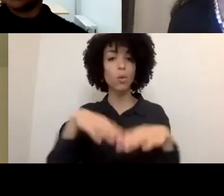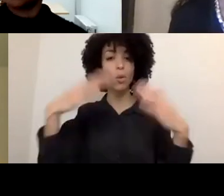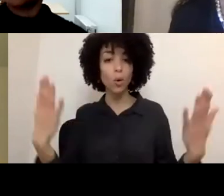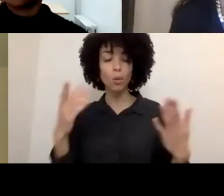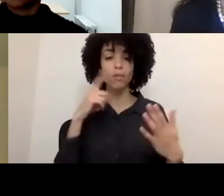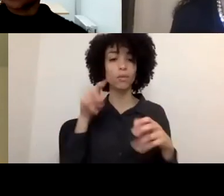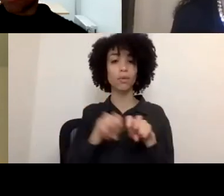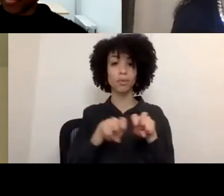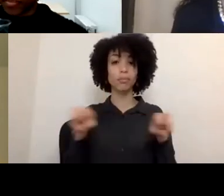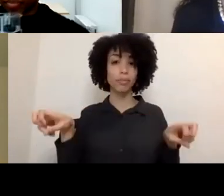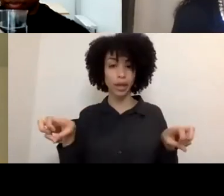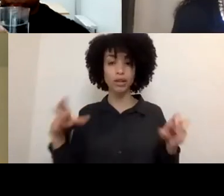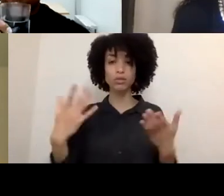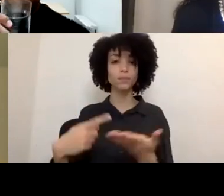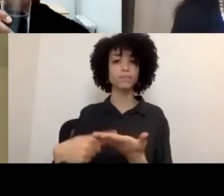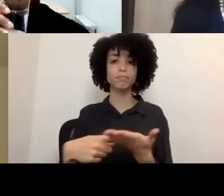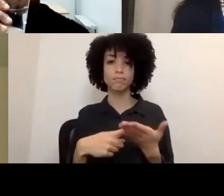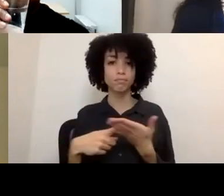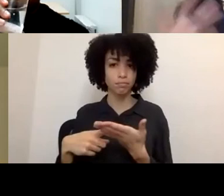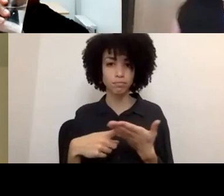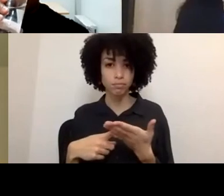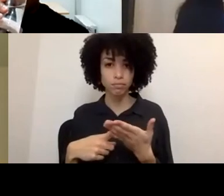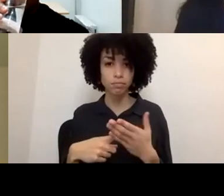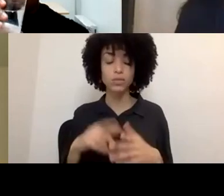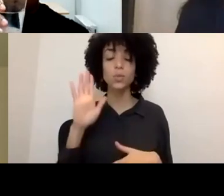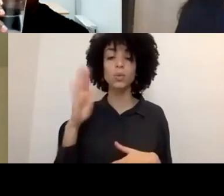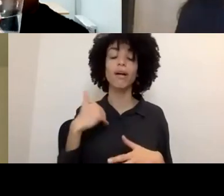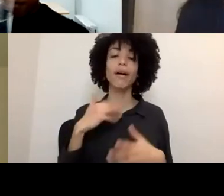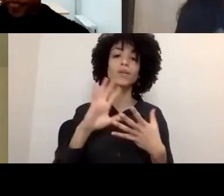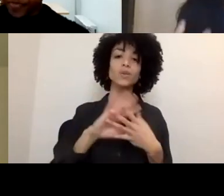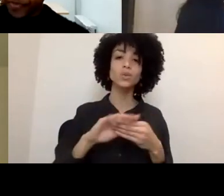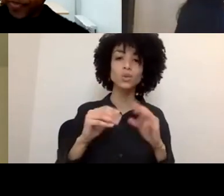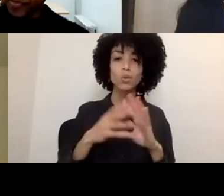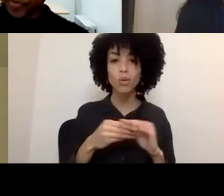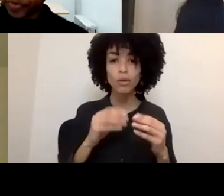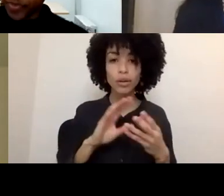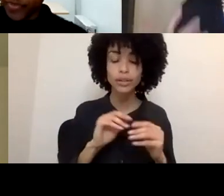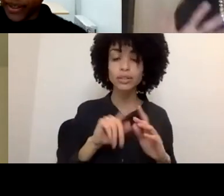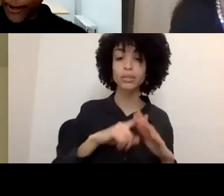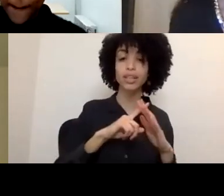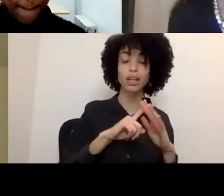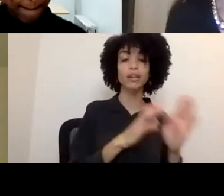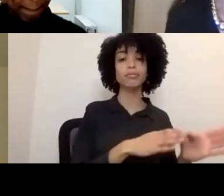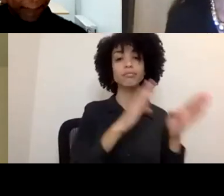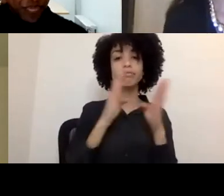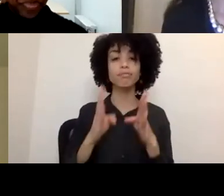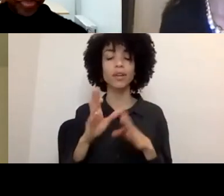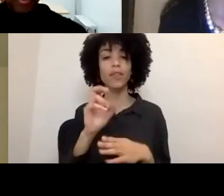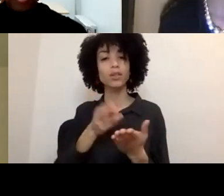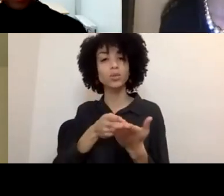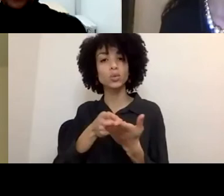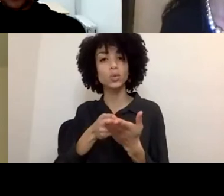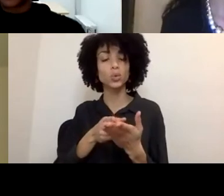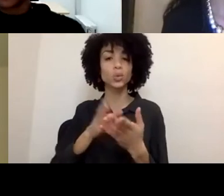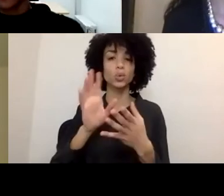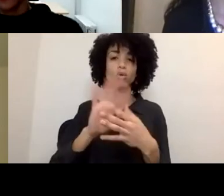panelists in order to talk about, we're going to do some storytelling at the start. We'll move into a little bit of truth telling about grant